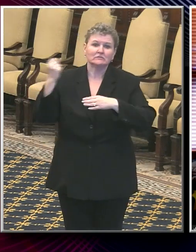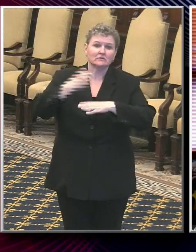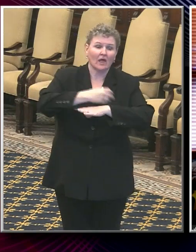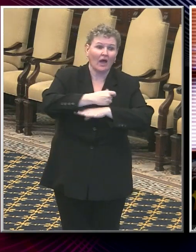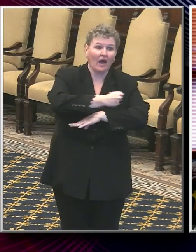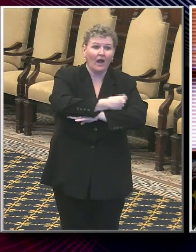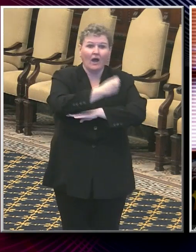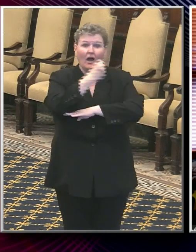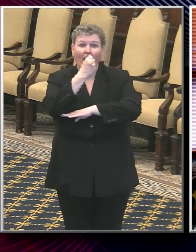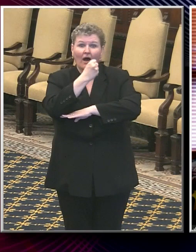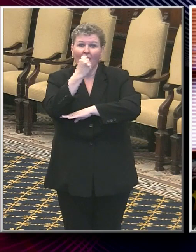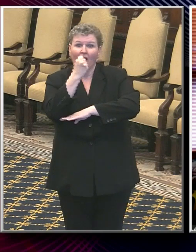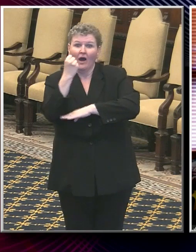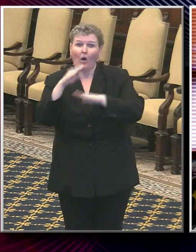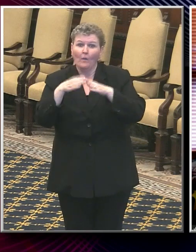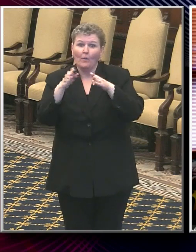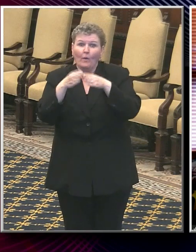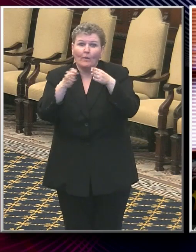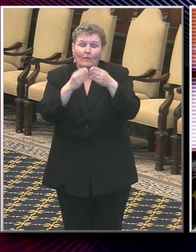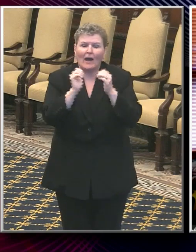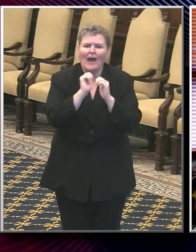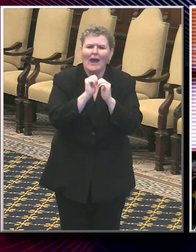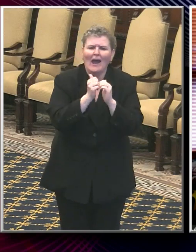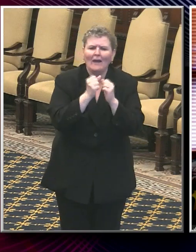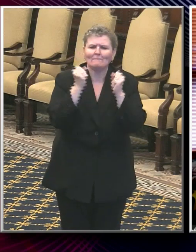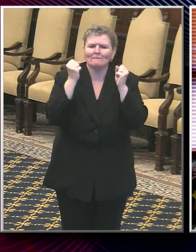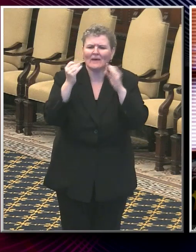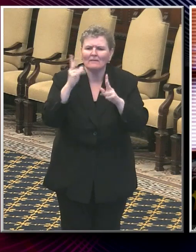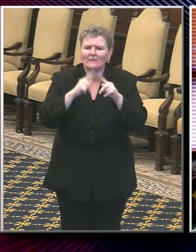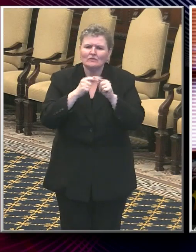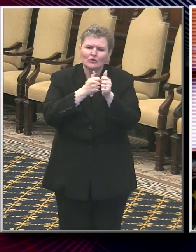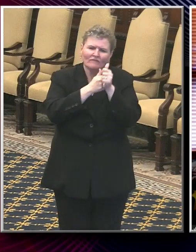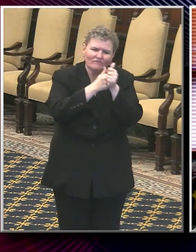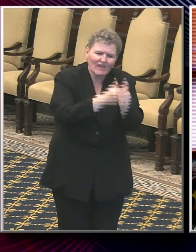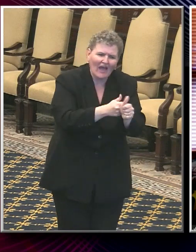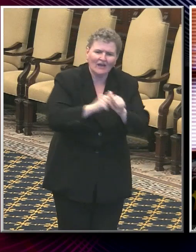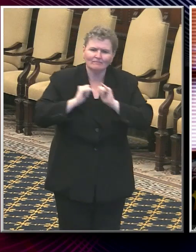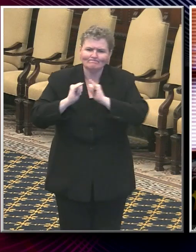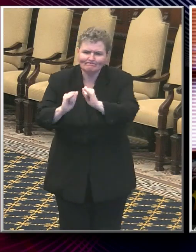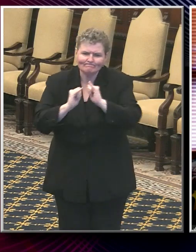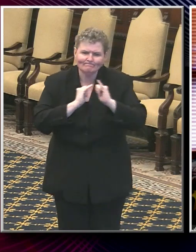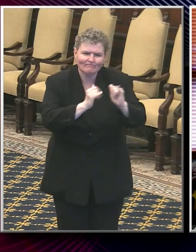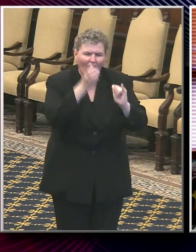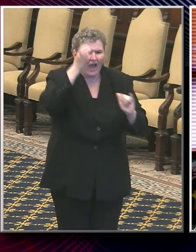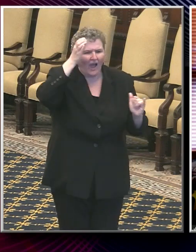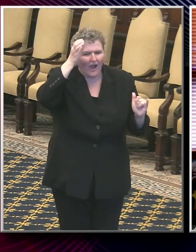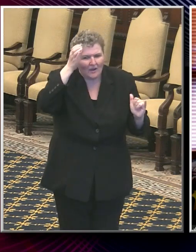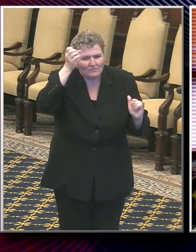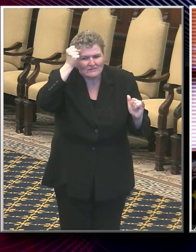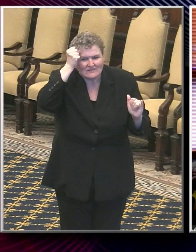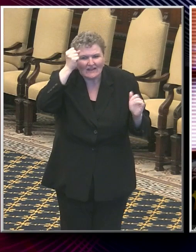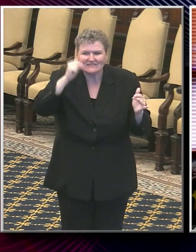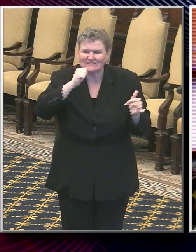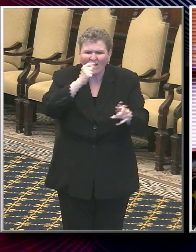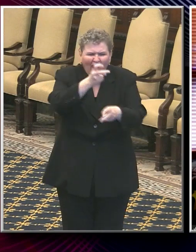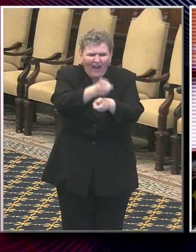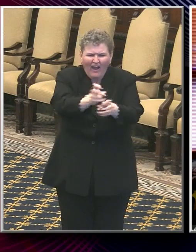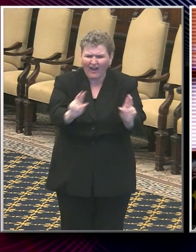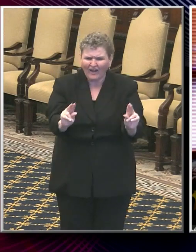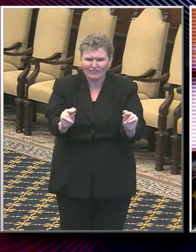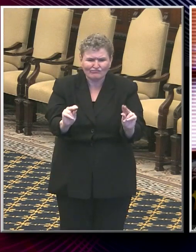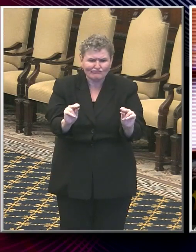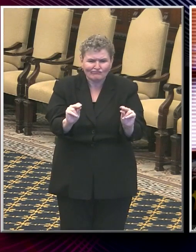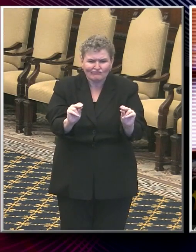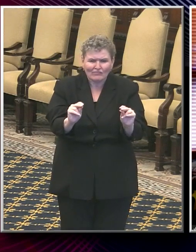we need as many people as possible to do what is right and follow these common sense precautions. It's not that hard. And now Dr. Farley has today's